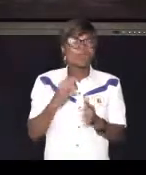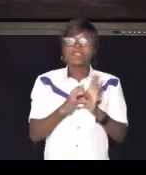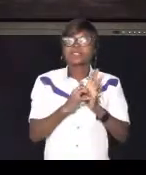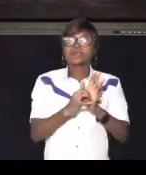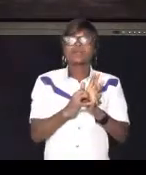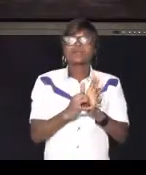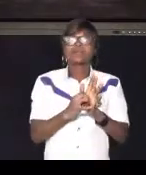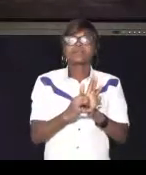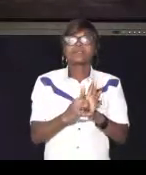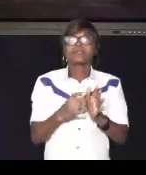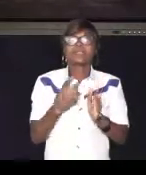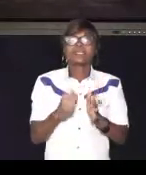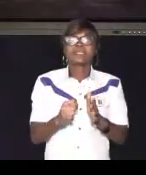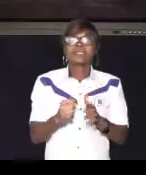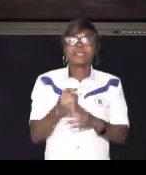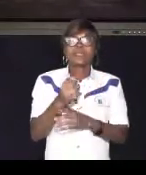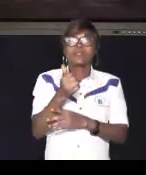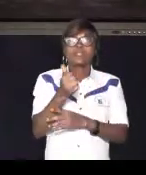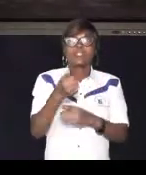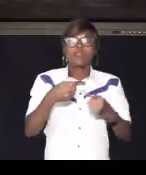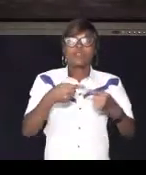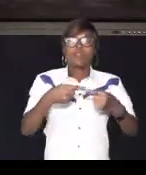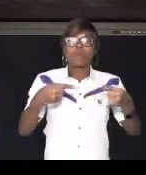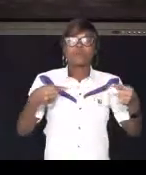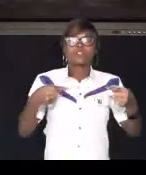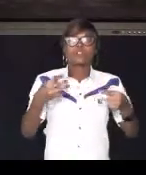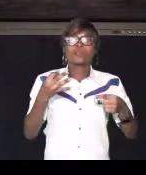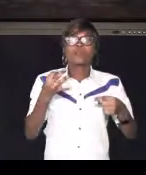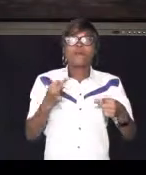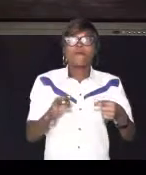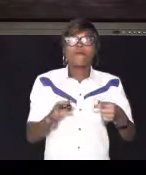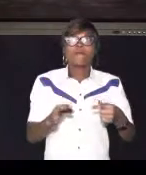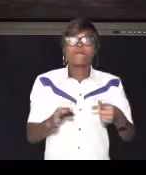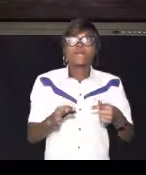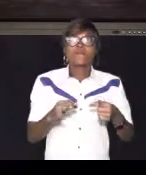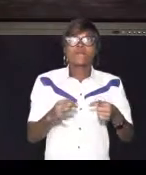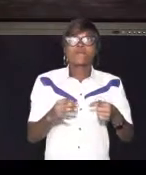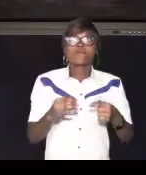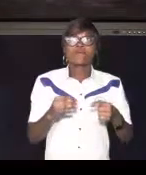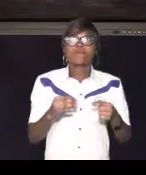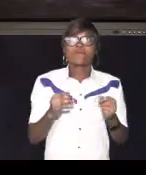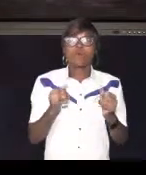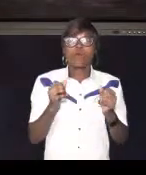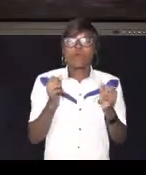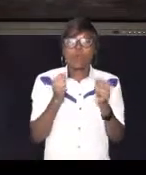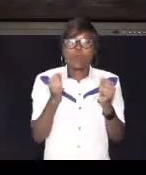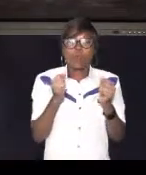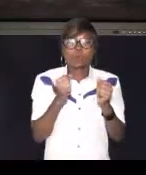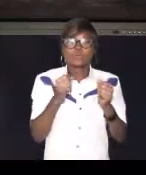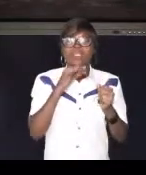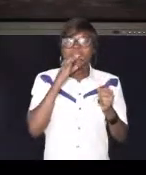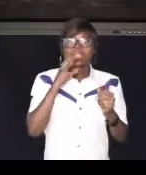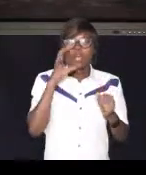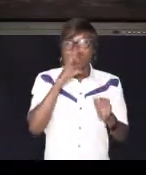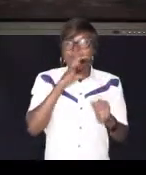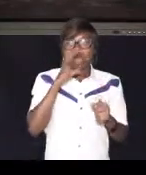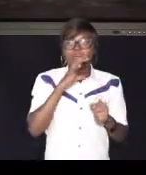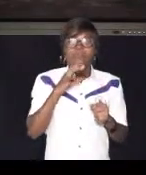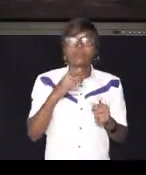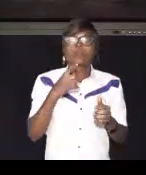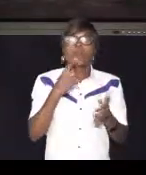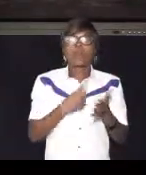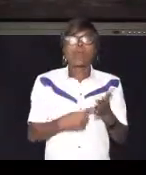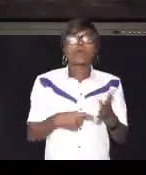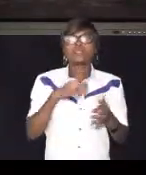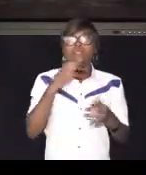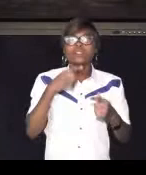for instance, the antonym or the opposite of cold is hot. Good job, you.